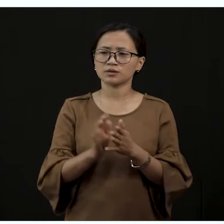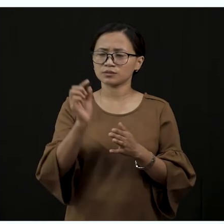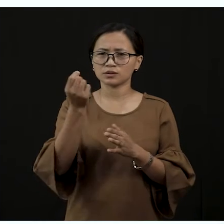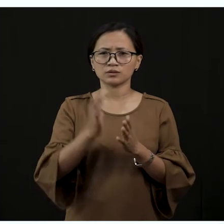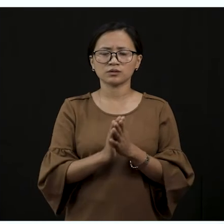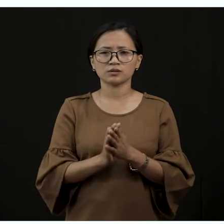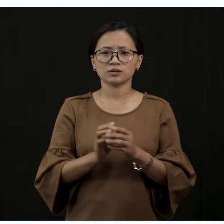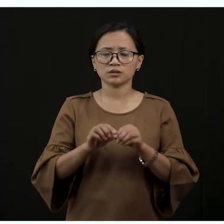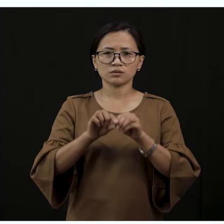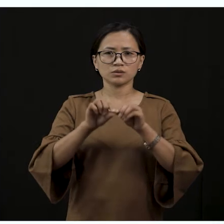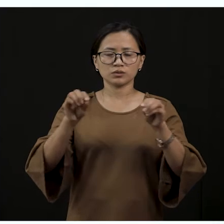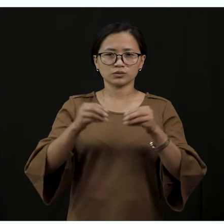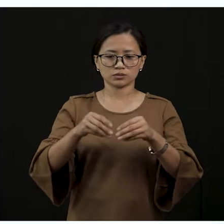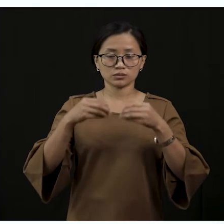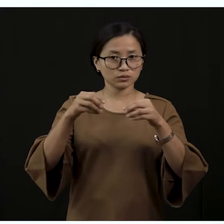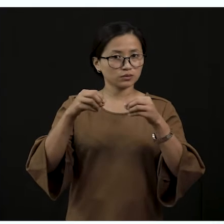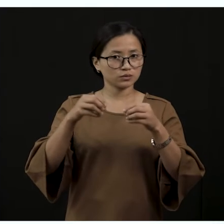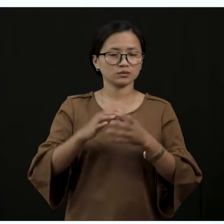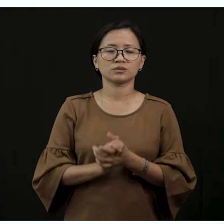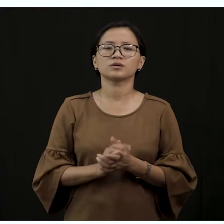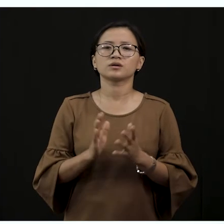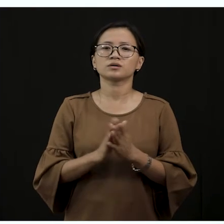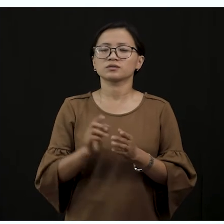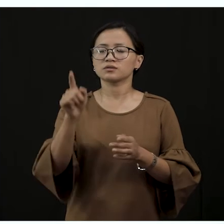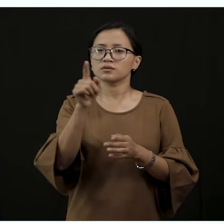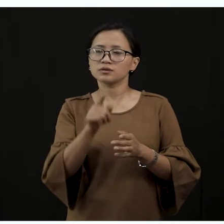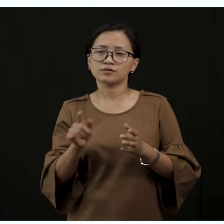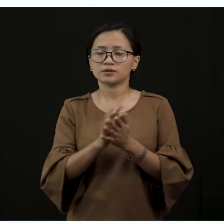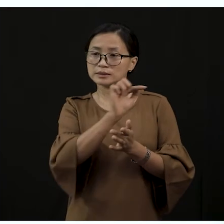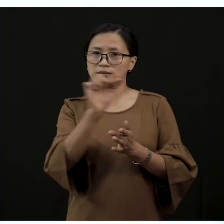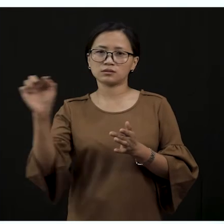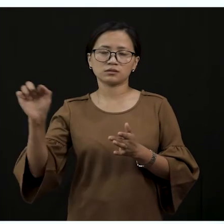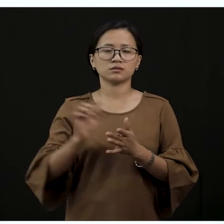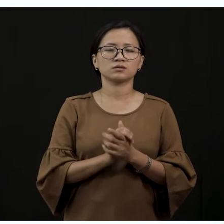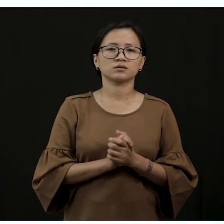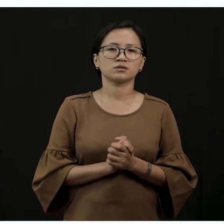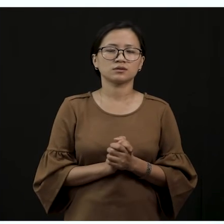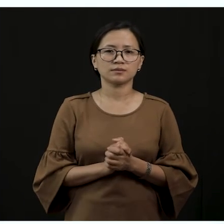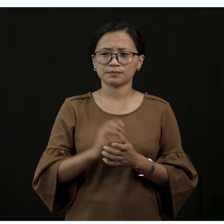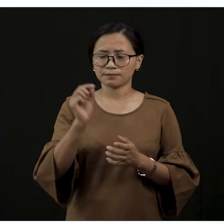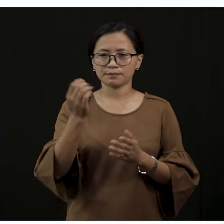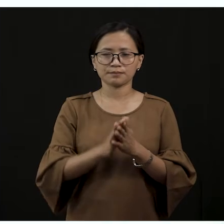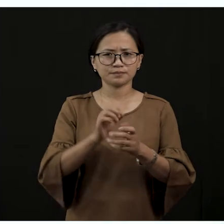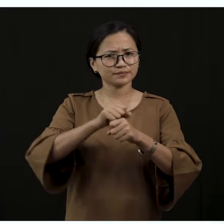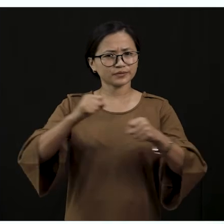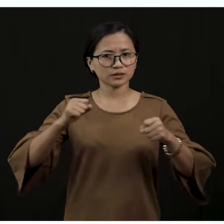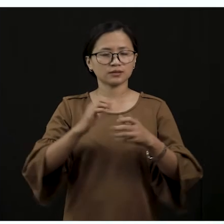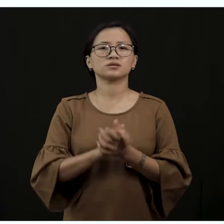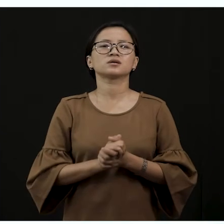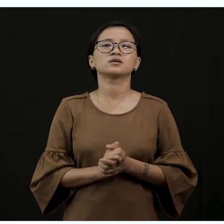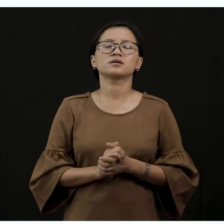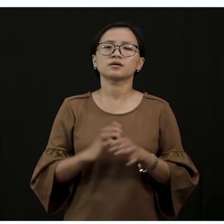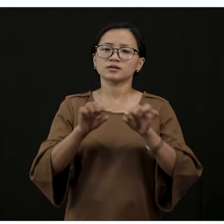piece of string held loosely will give you a curved line. Okay, a piece of string held tight will